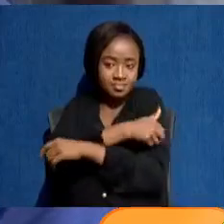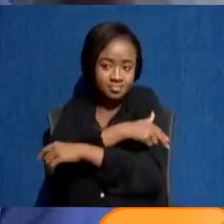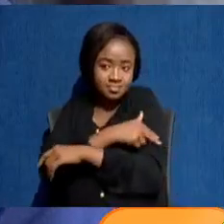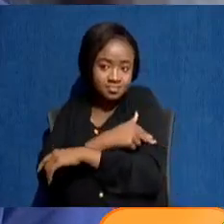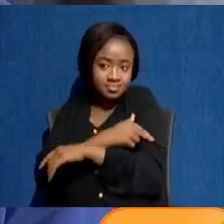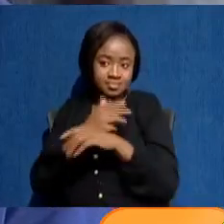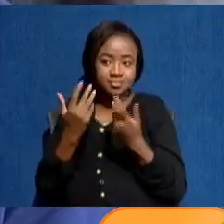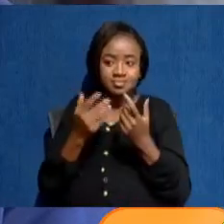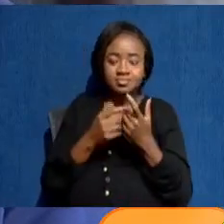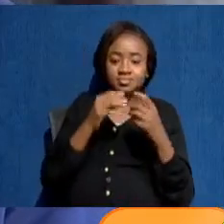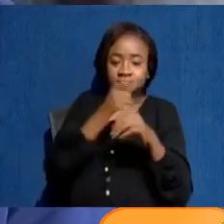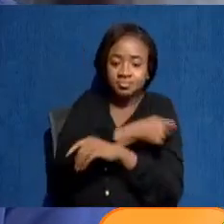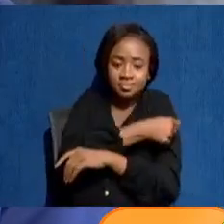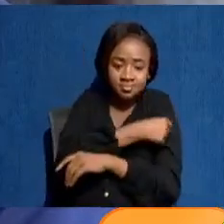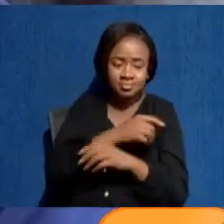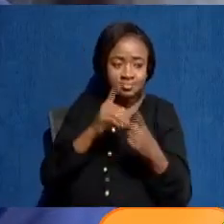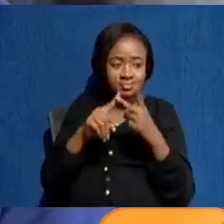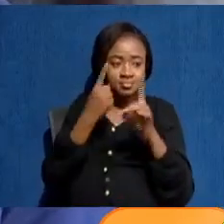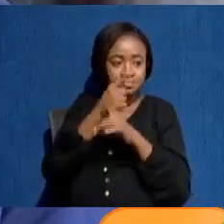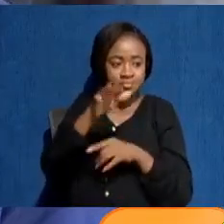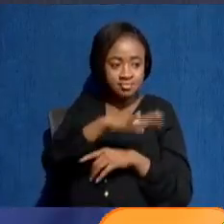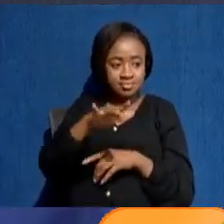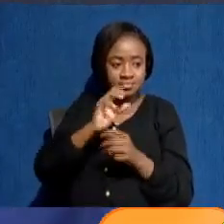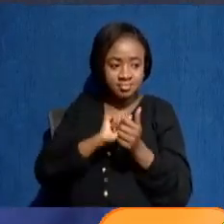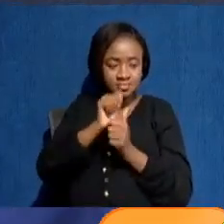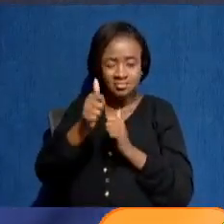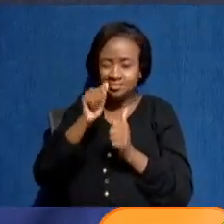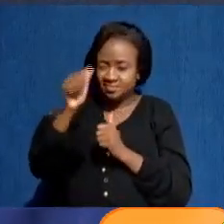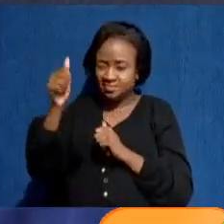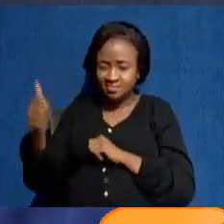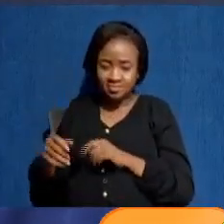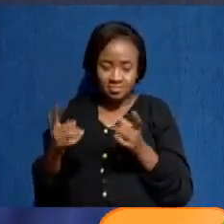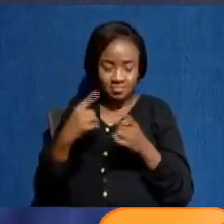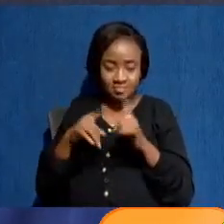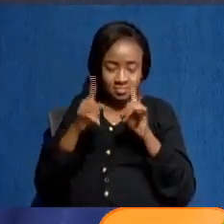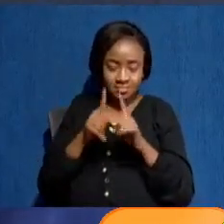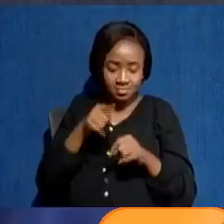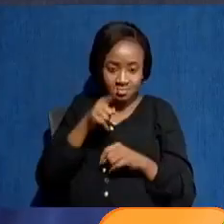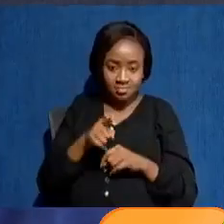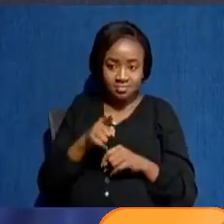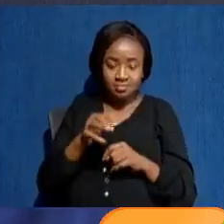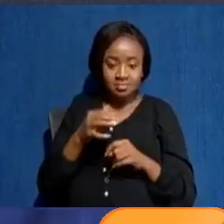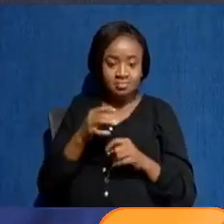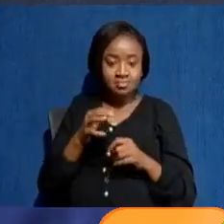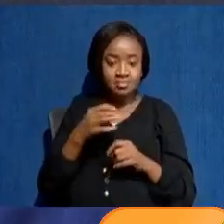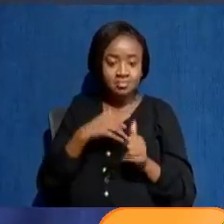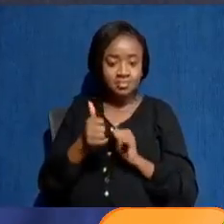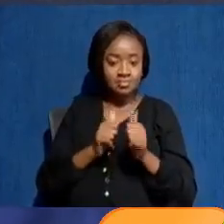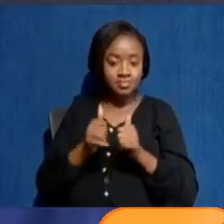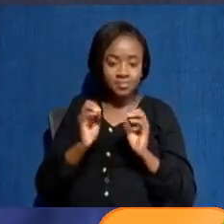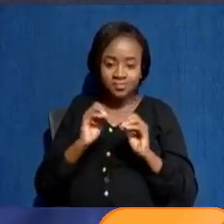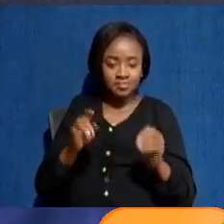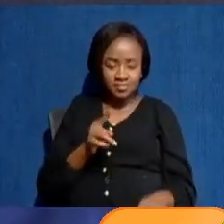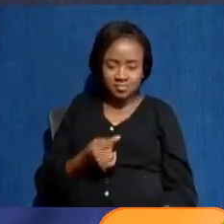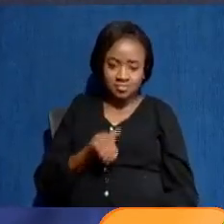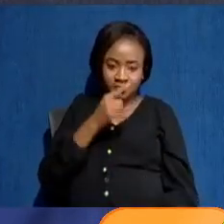posts, clinics, in very hard-to-reach places. But it's an autonomous drone, so no pilot, because it goes for